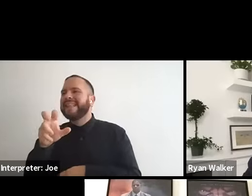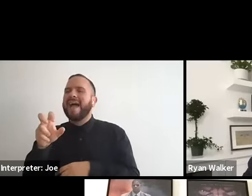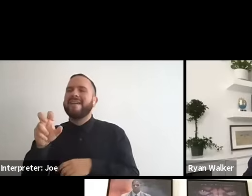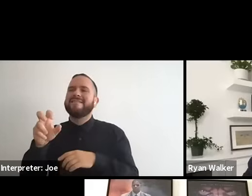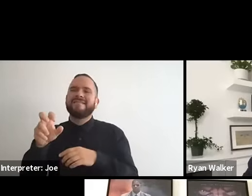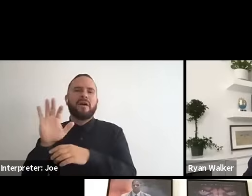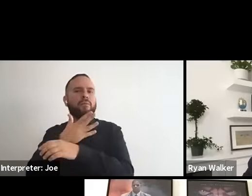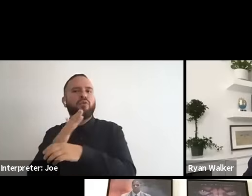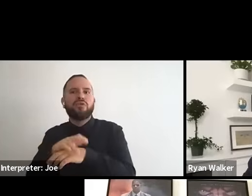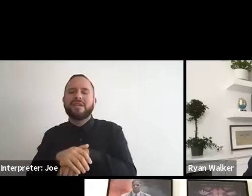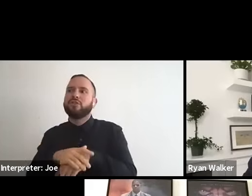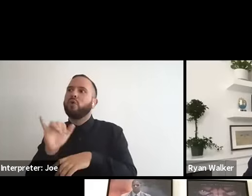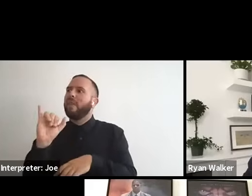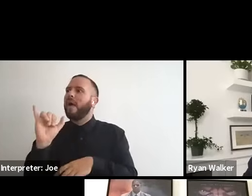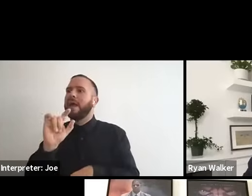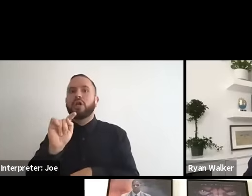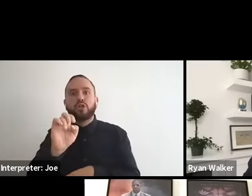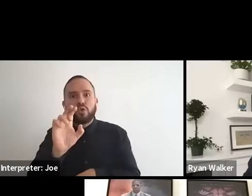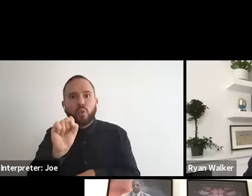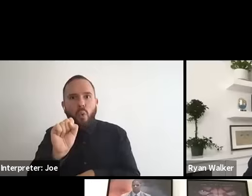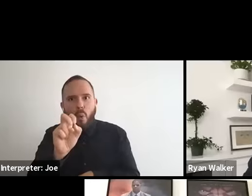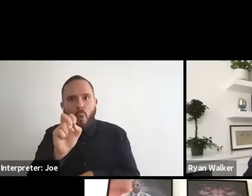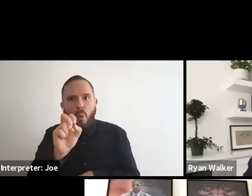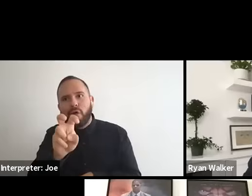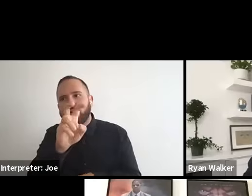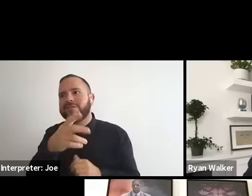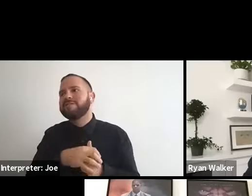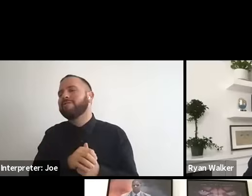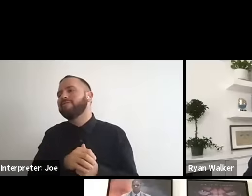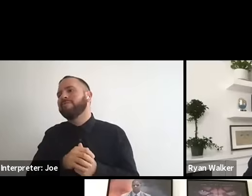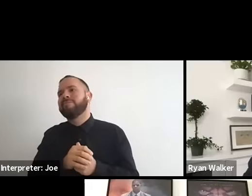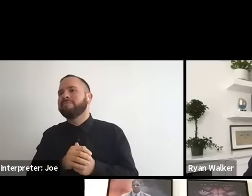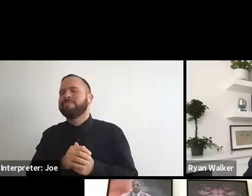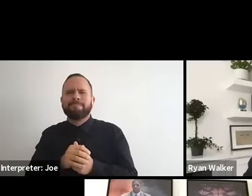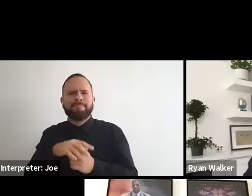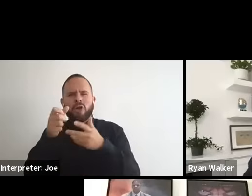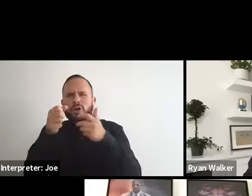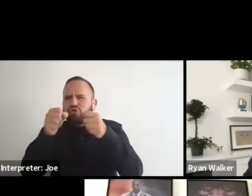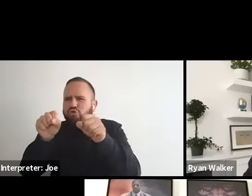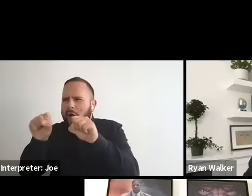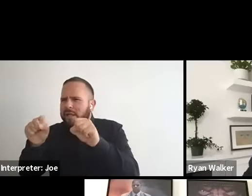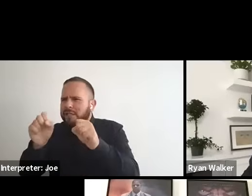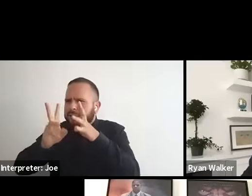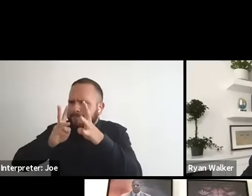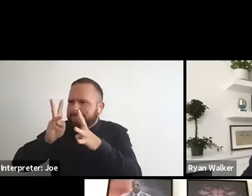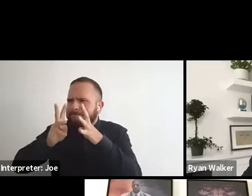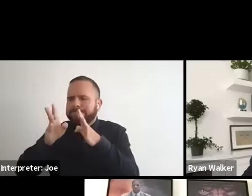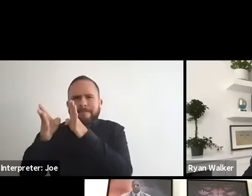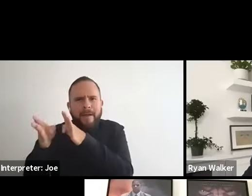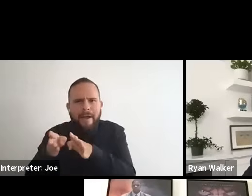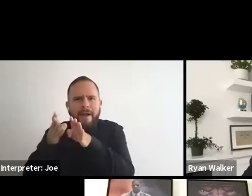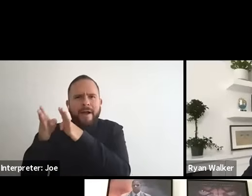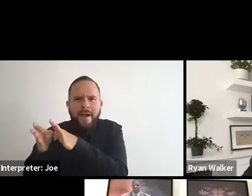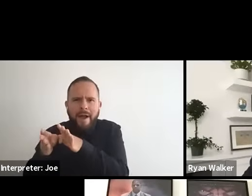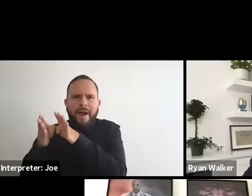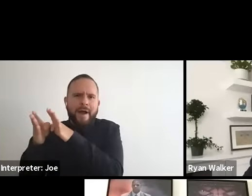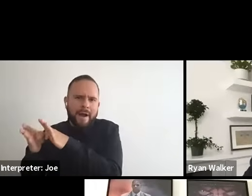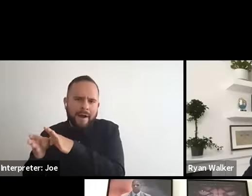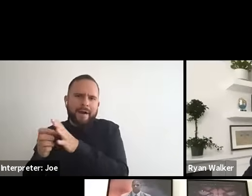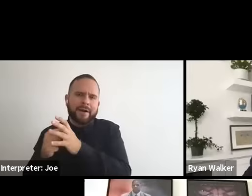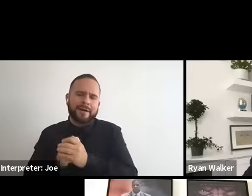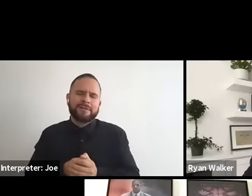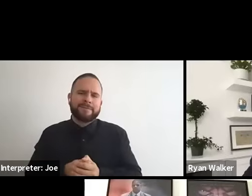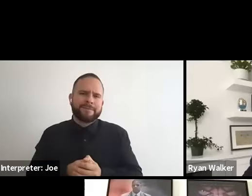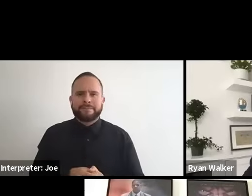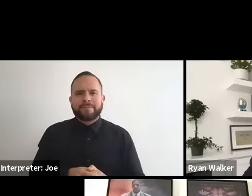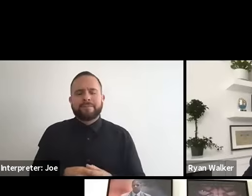strategizing tours, figuring out all of that landscape. A lot of the agencies do offer, other